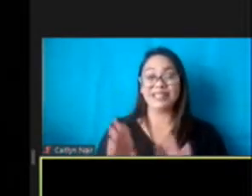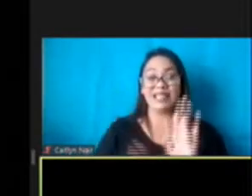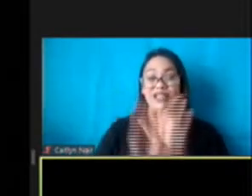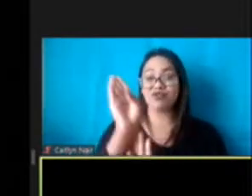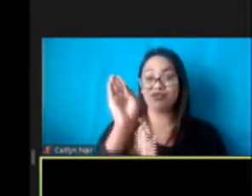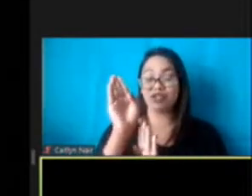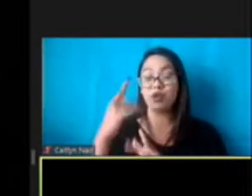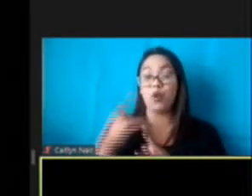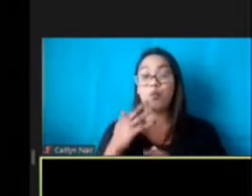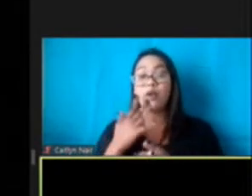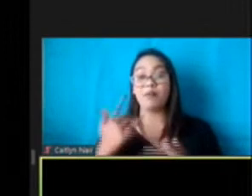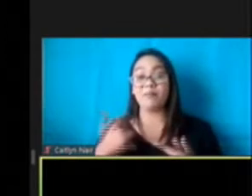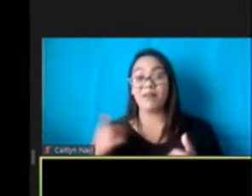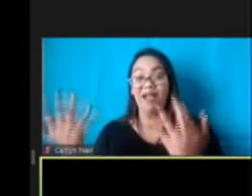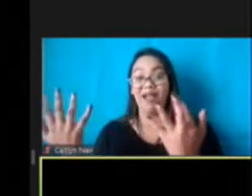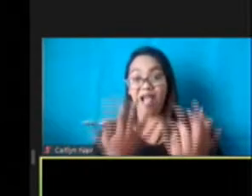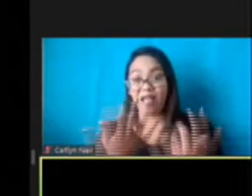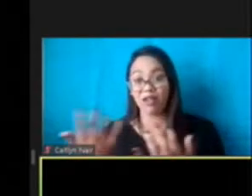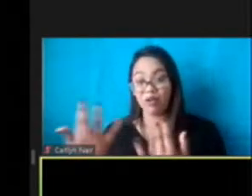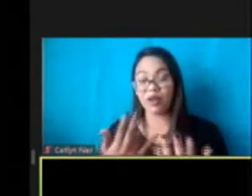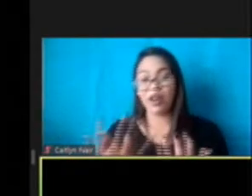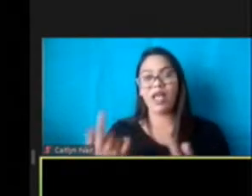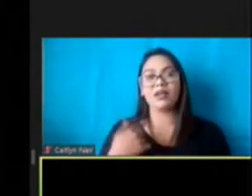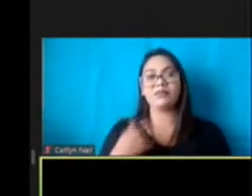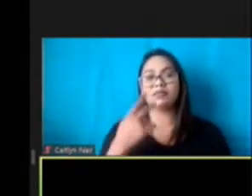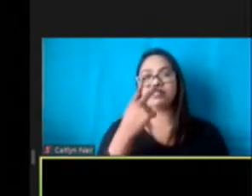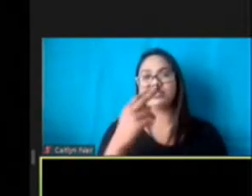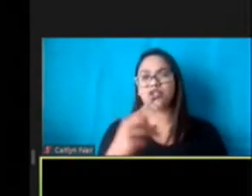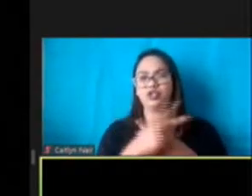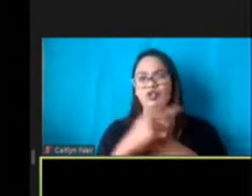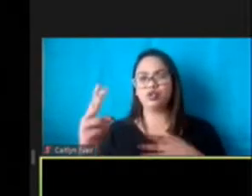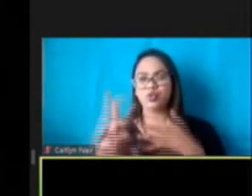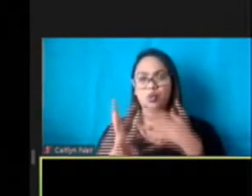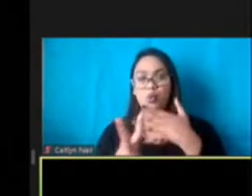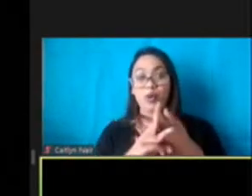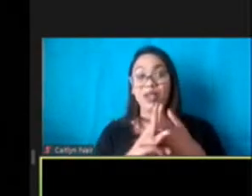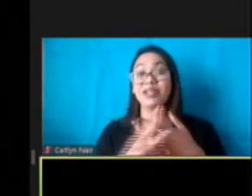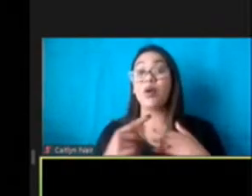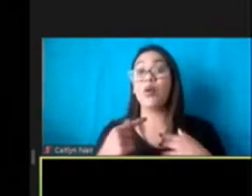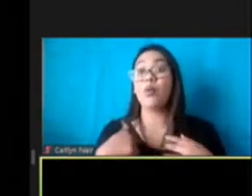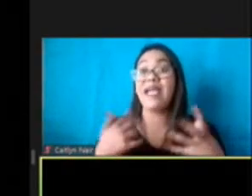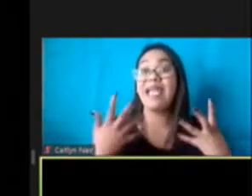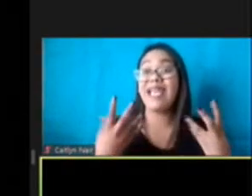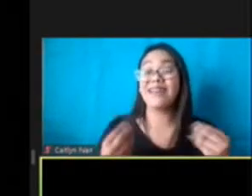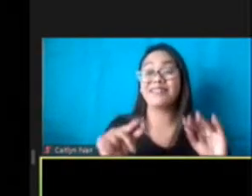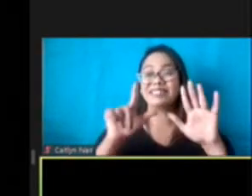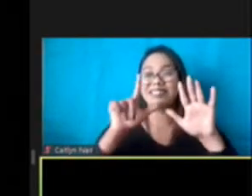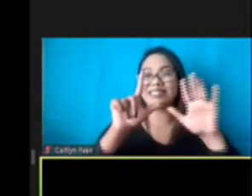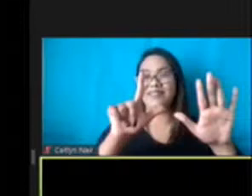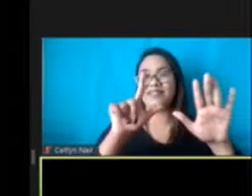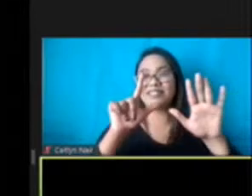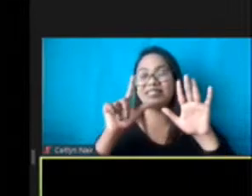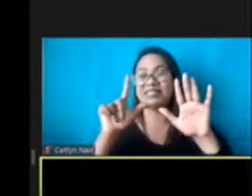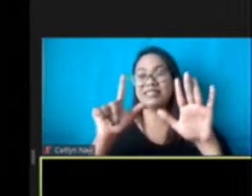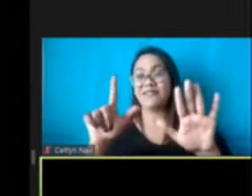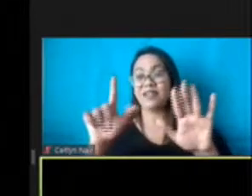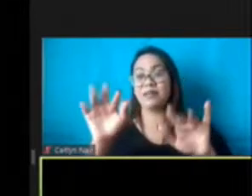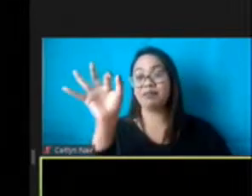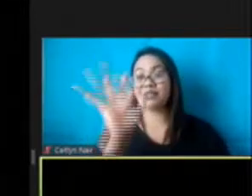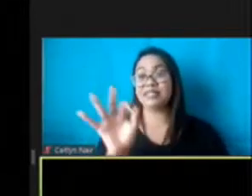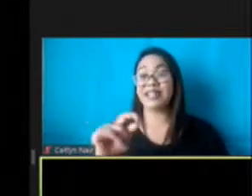we looked at just the 2 weeks and we found that we were having 77% plus